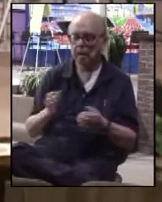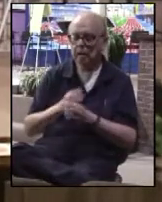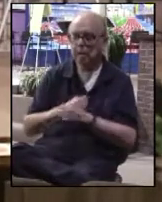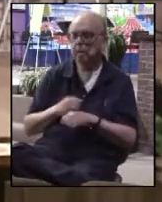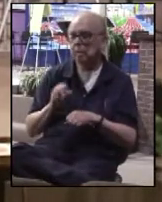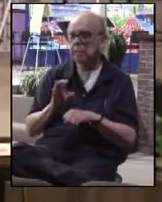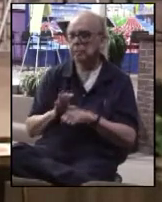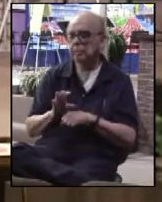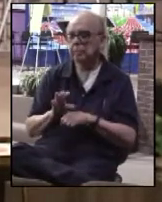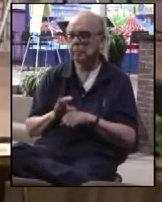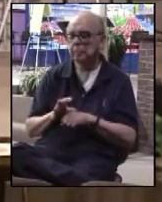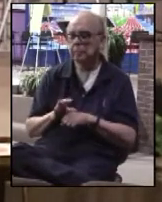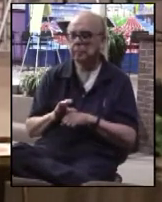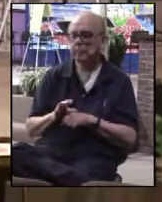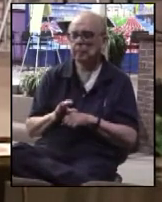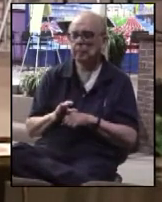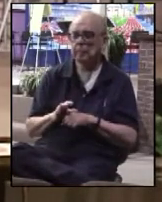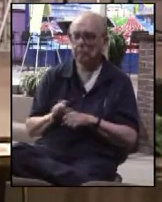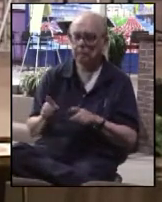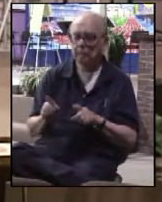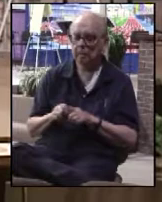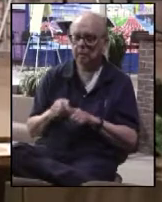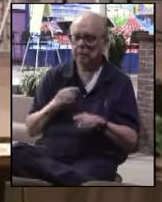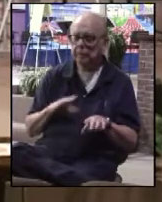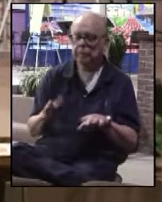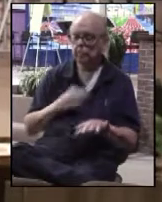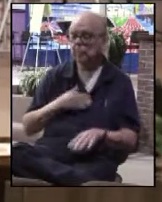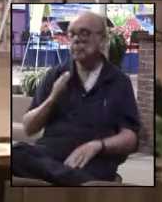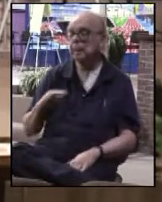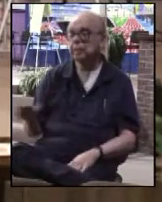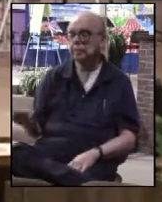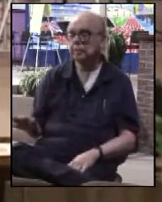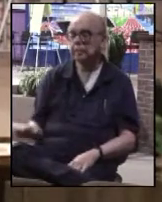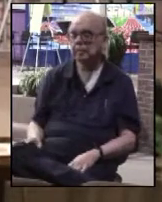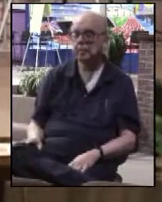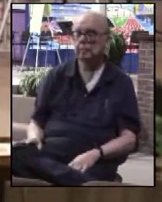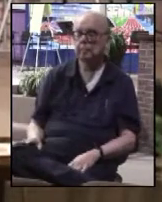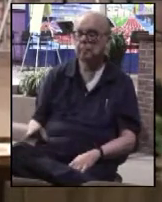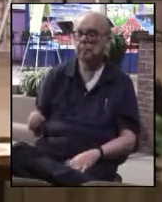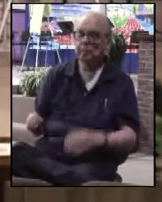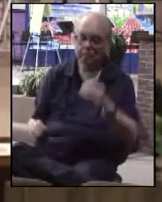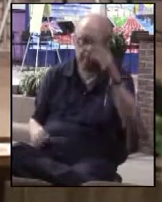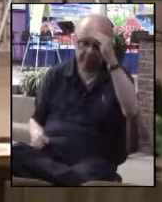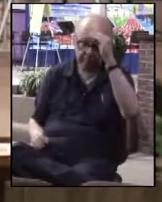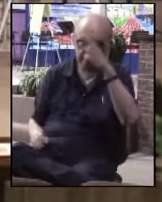the church as I do my children or my son